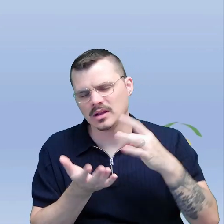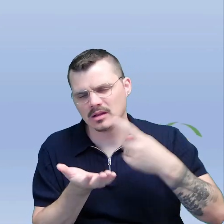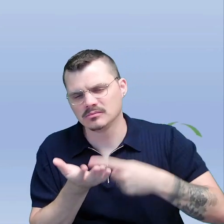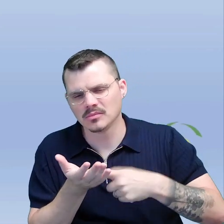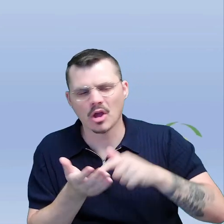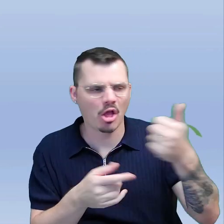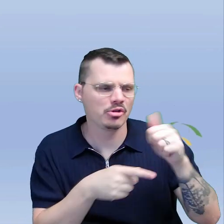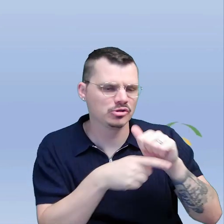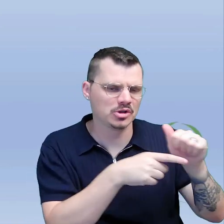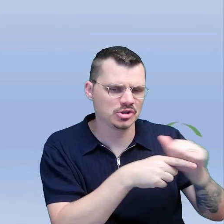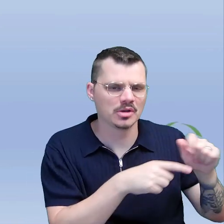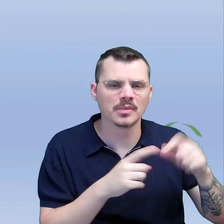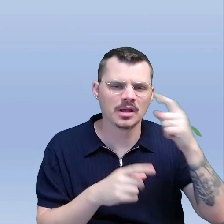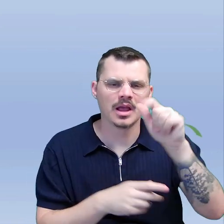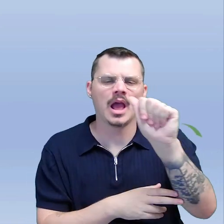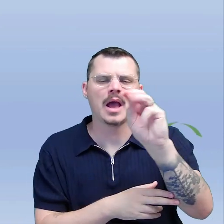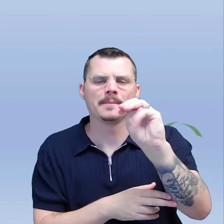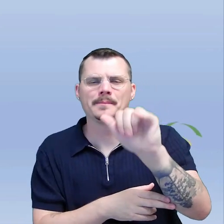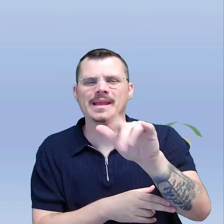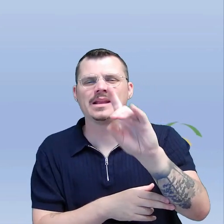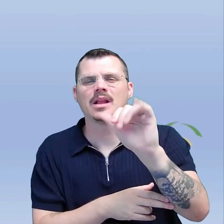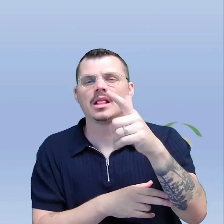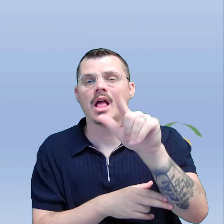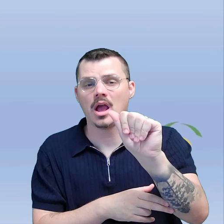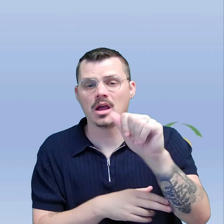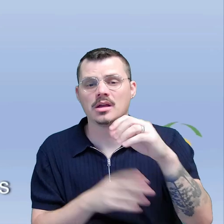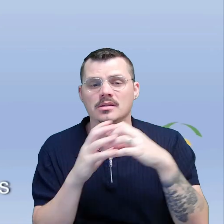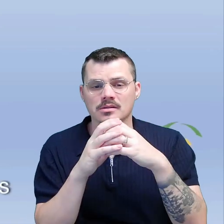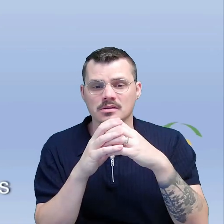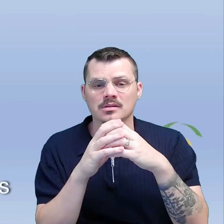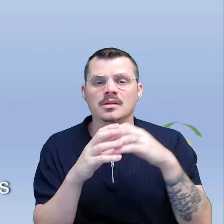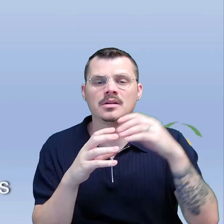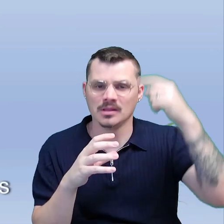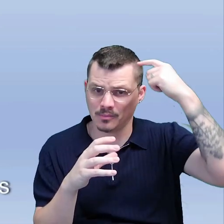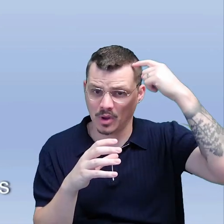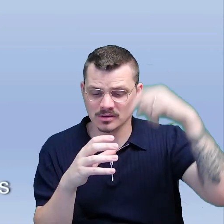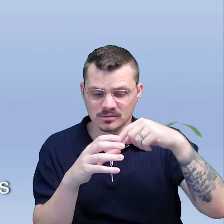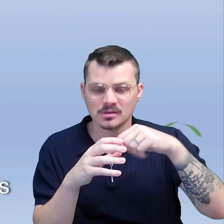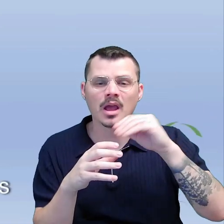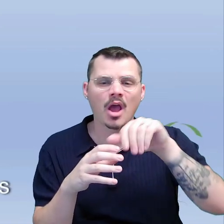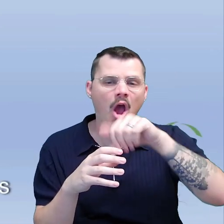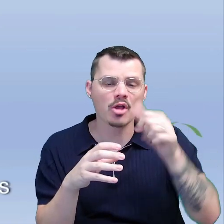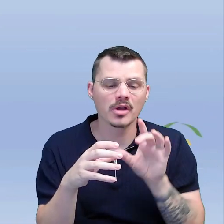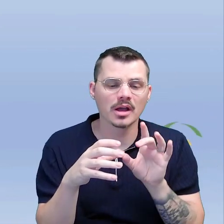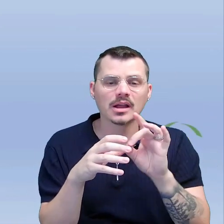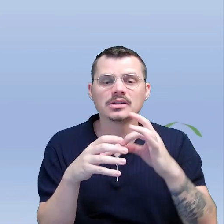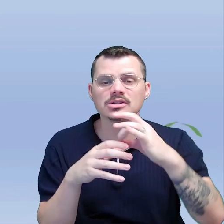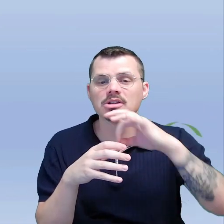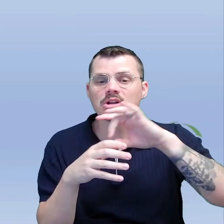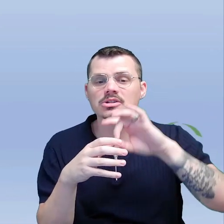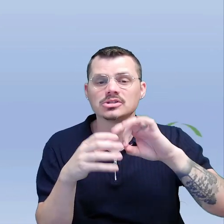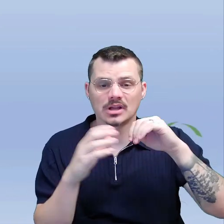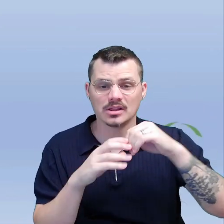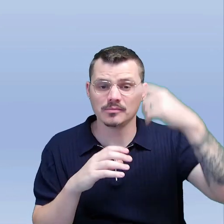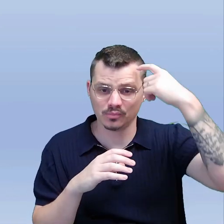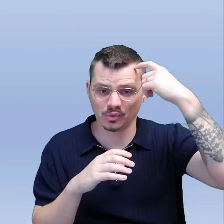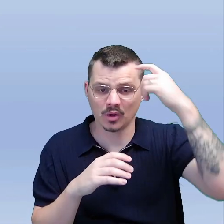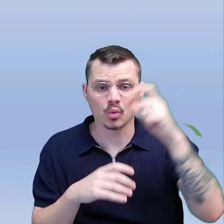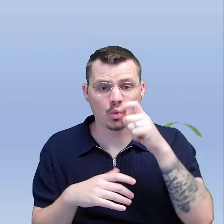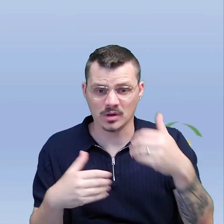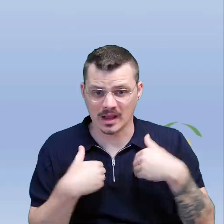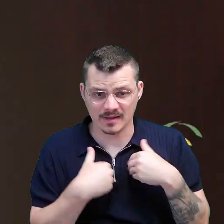other seminars, the amygdala and the attached structures, the limbic structures in the brains of people